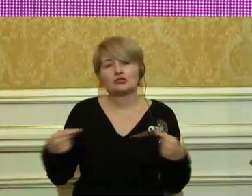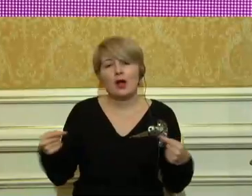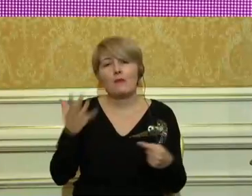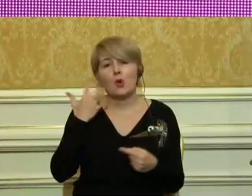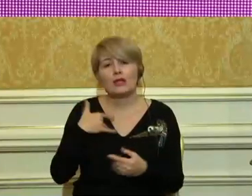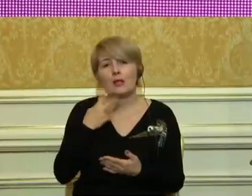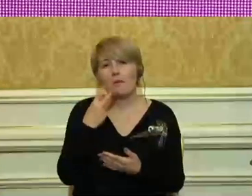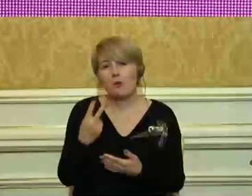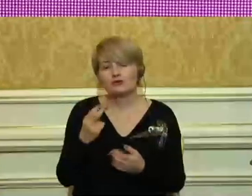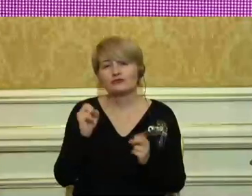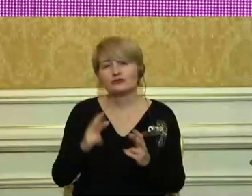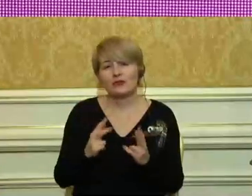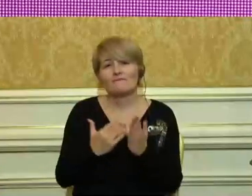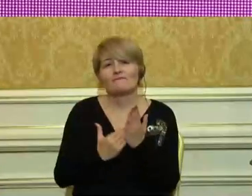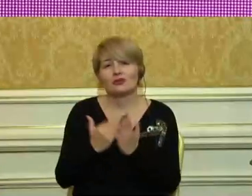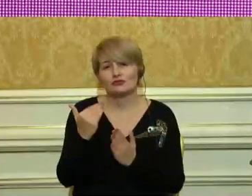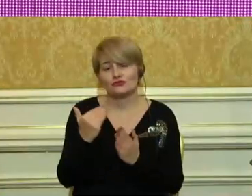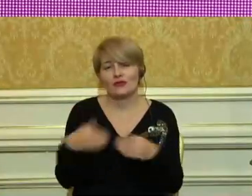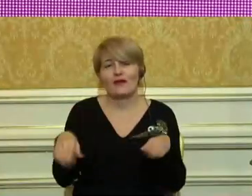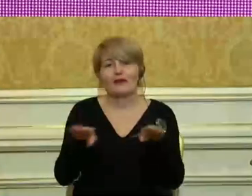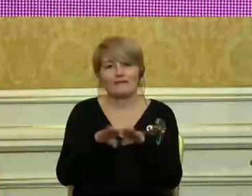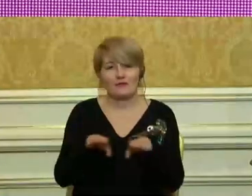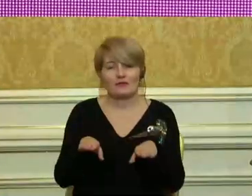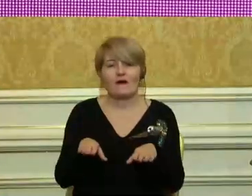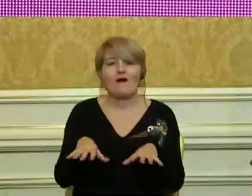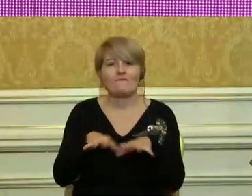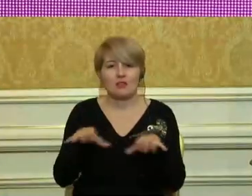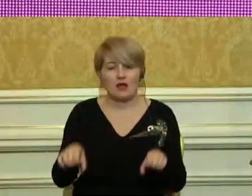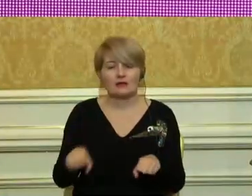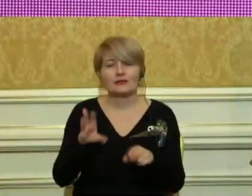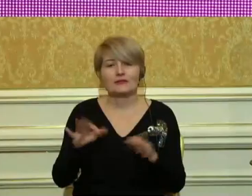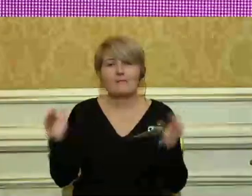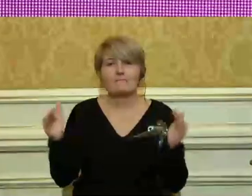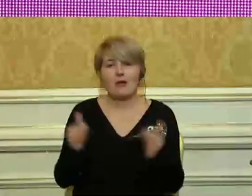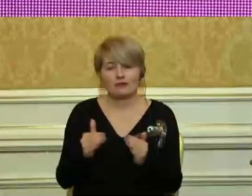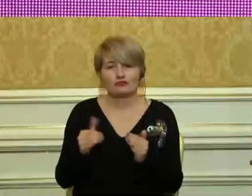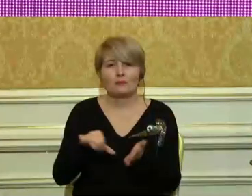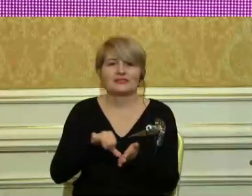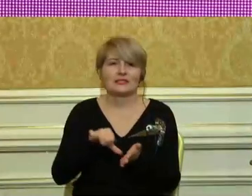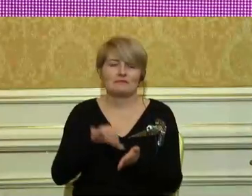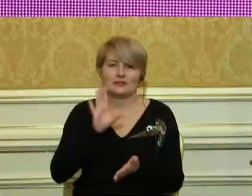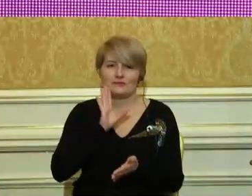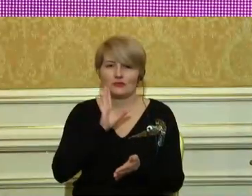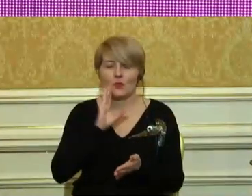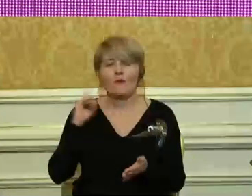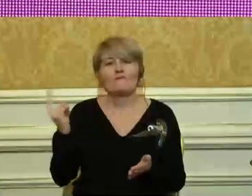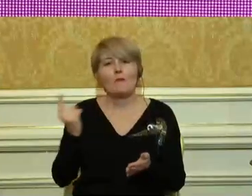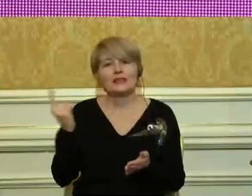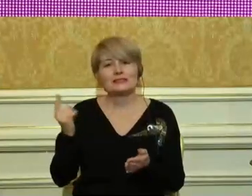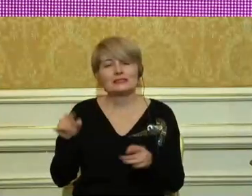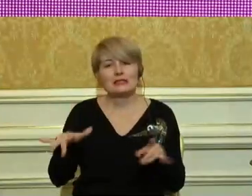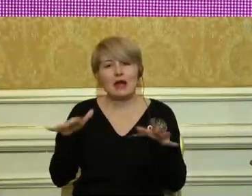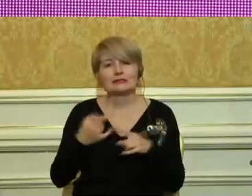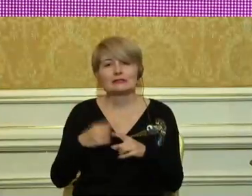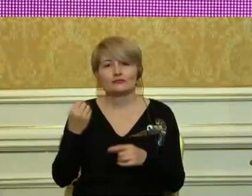manager, lady manager, can make everything possible. But I would like to say the level, the